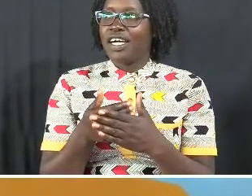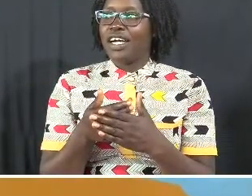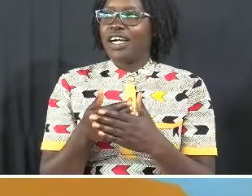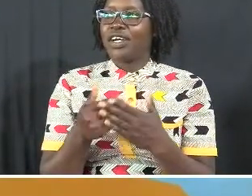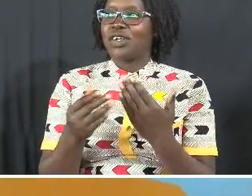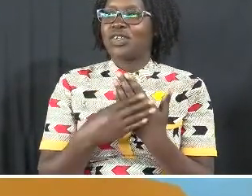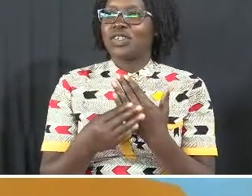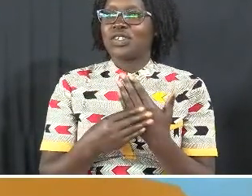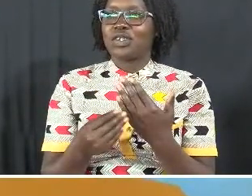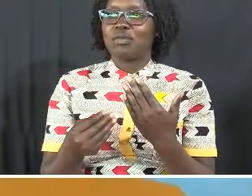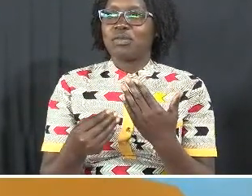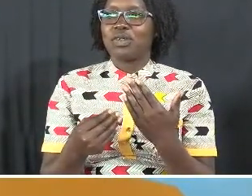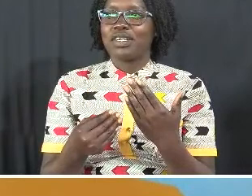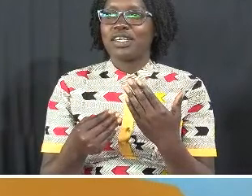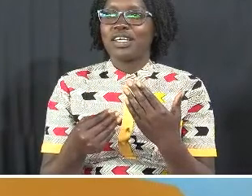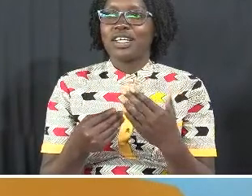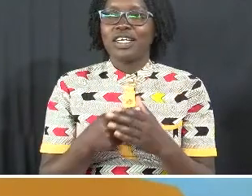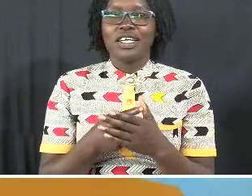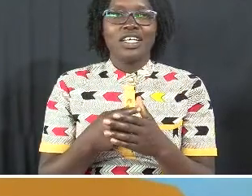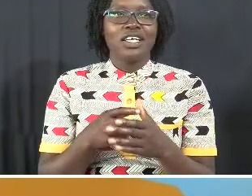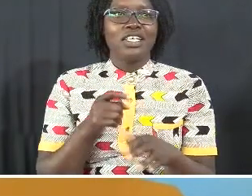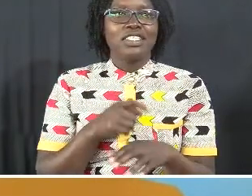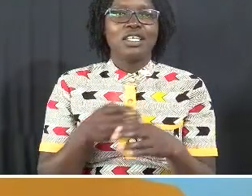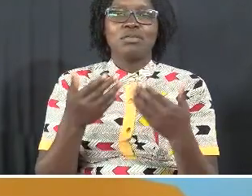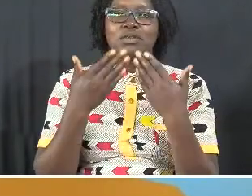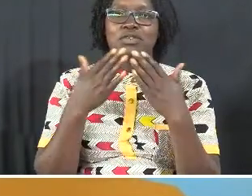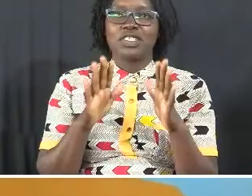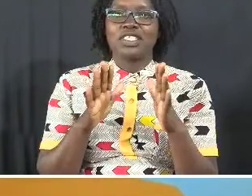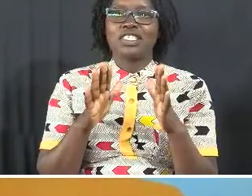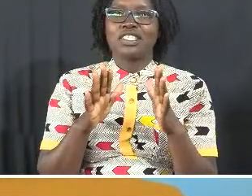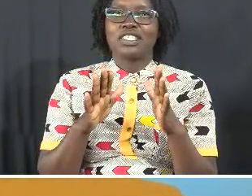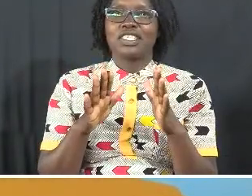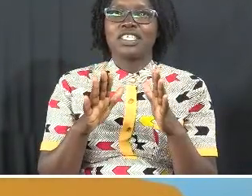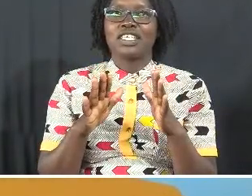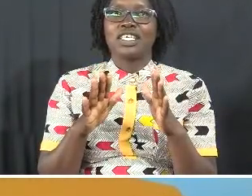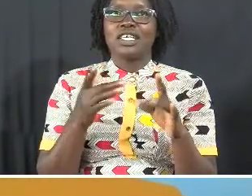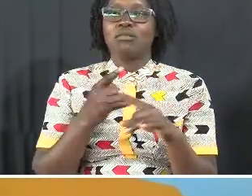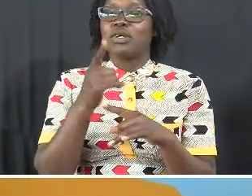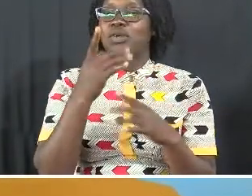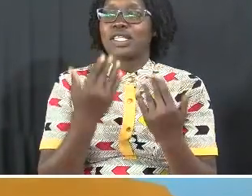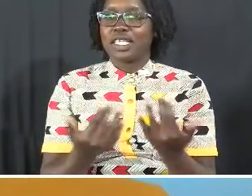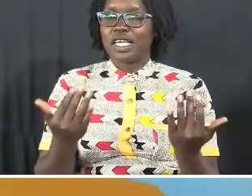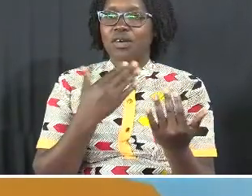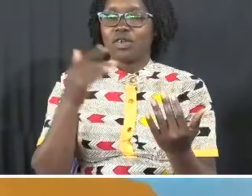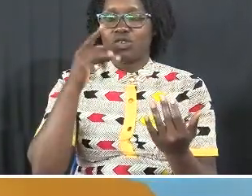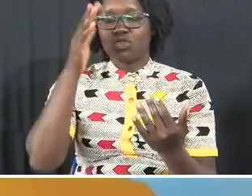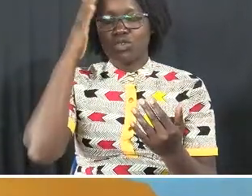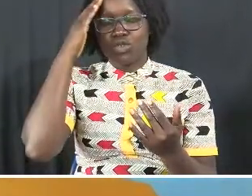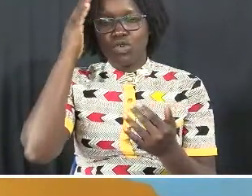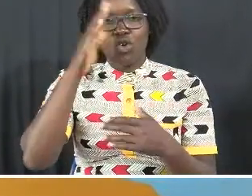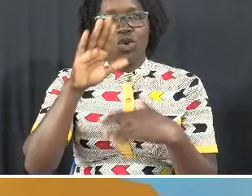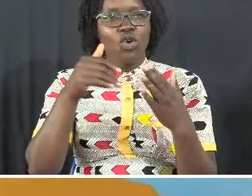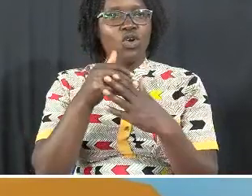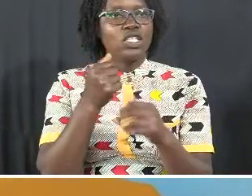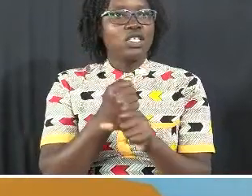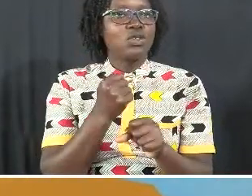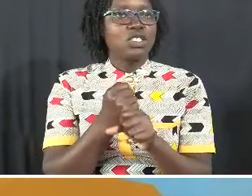me, after I finish. You can bite your tongue if you like, but one thing I want you to know is that all that was